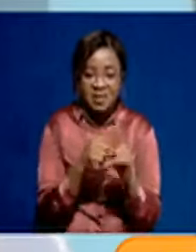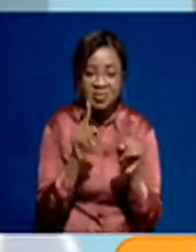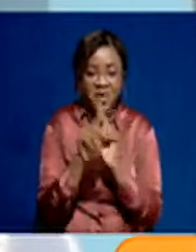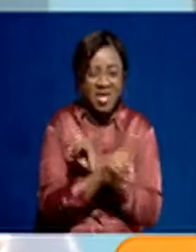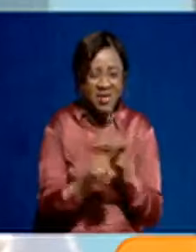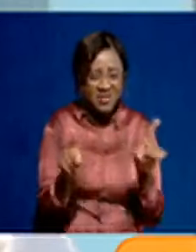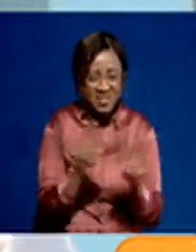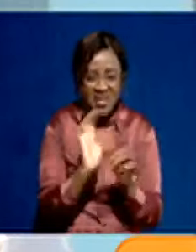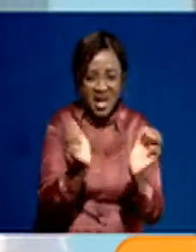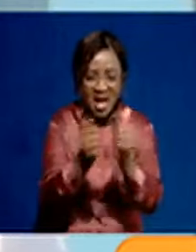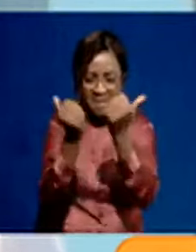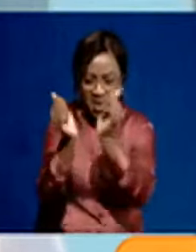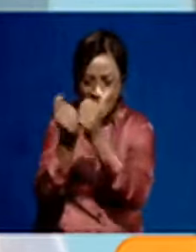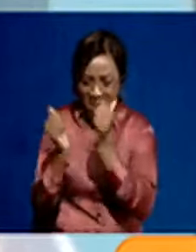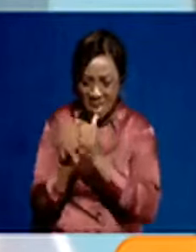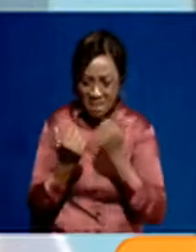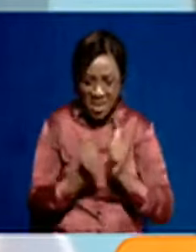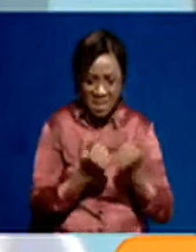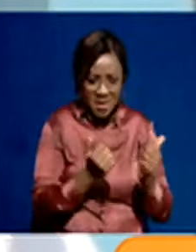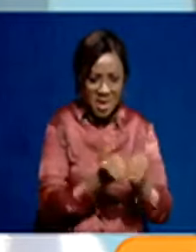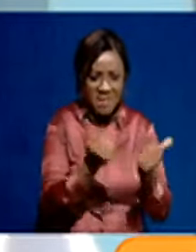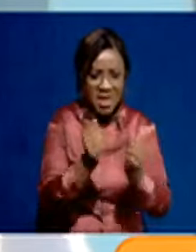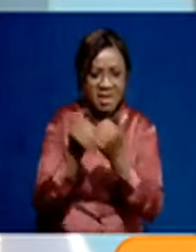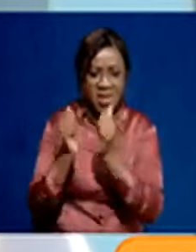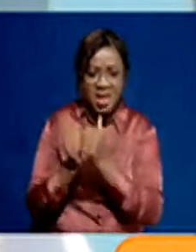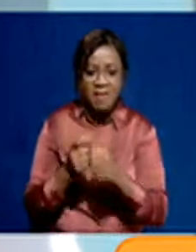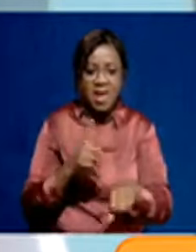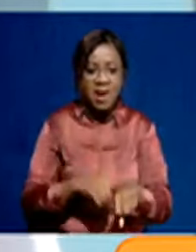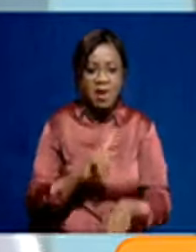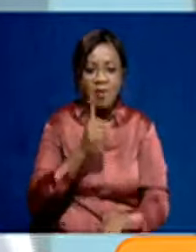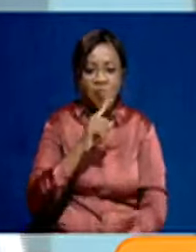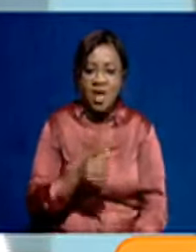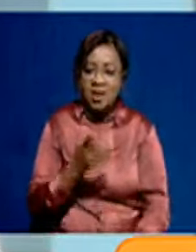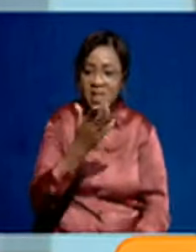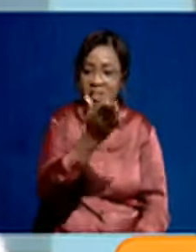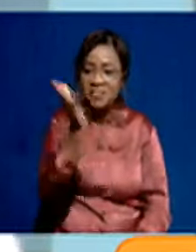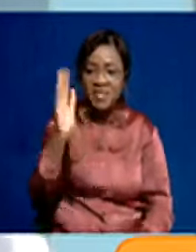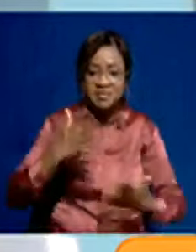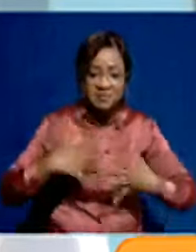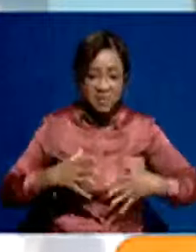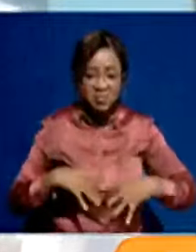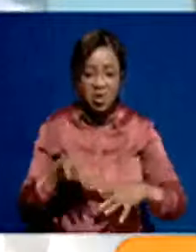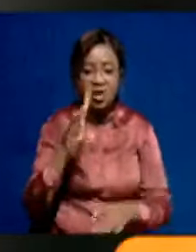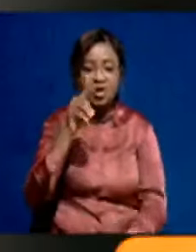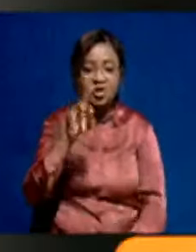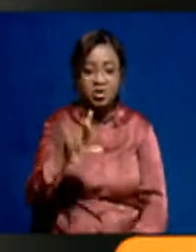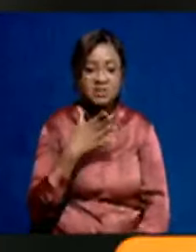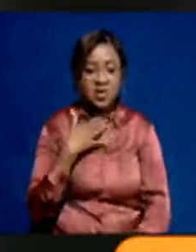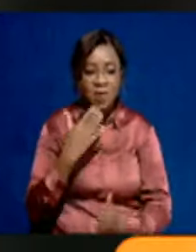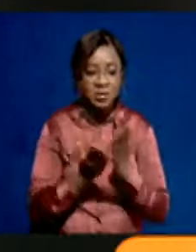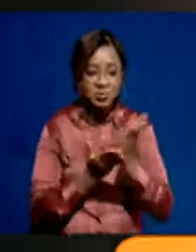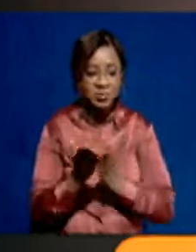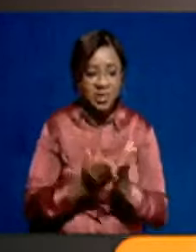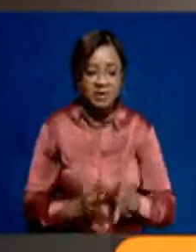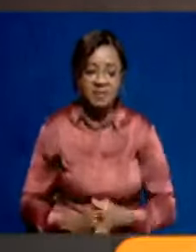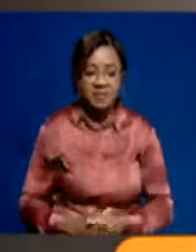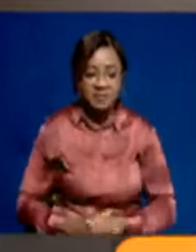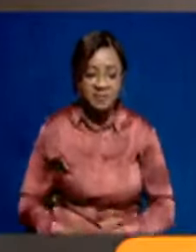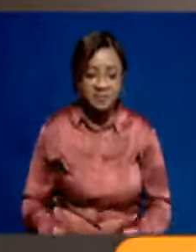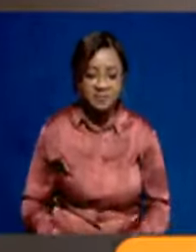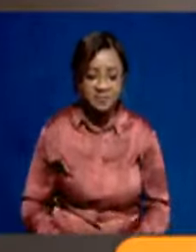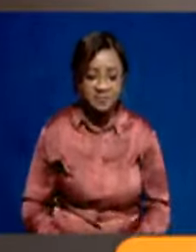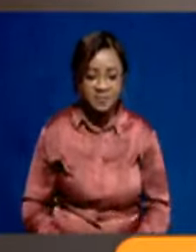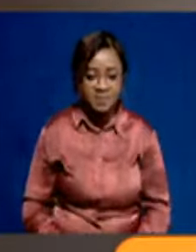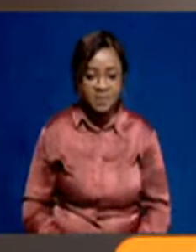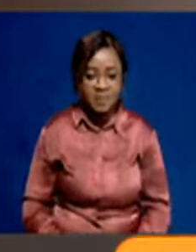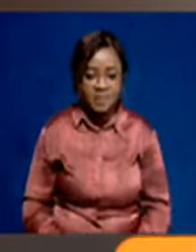yote ambayo yalitendeka, yalitendeka wakati ambapo hawa watu, daktari alitaka kuwahudumia.